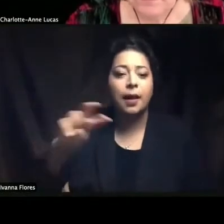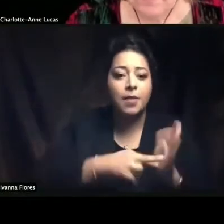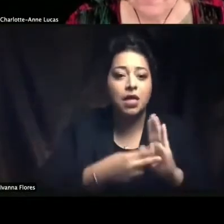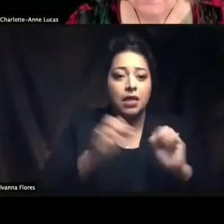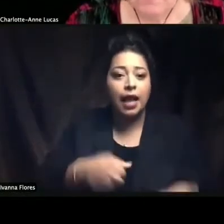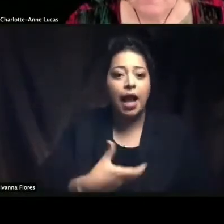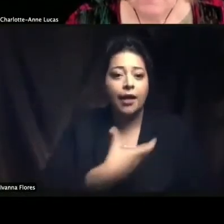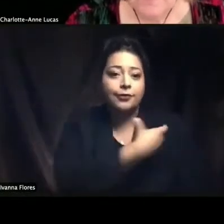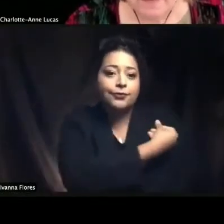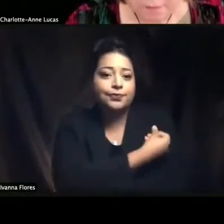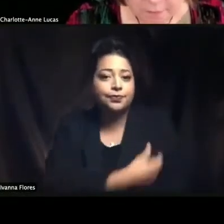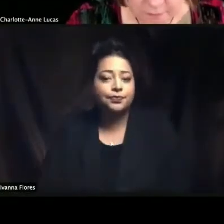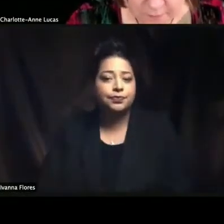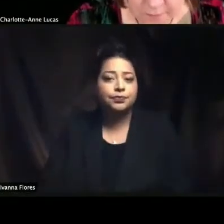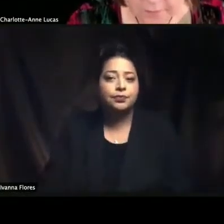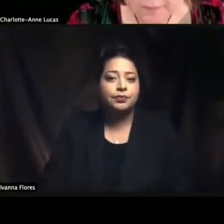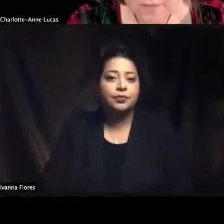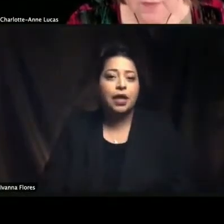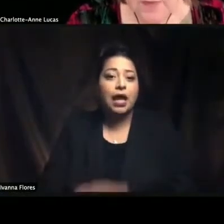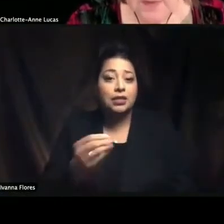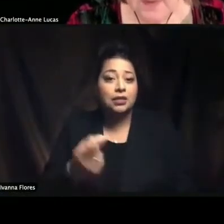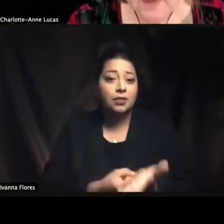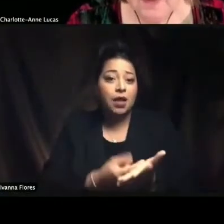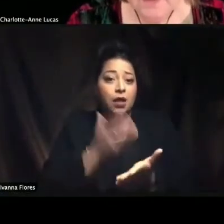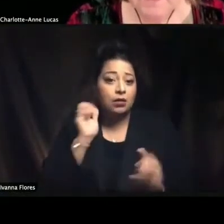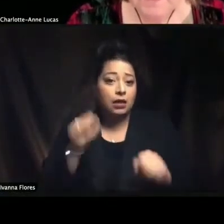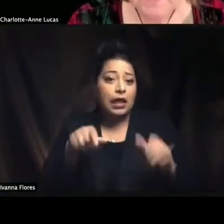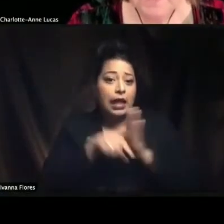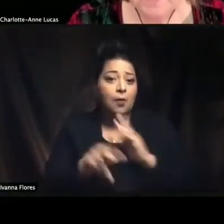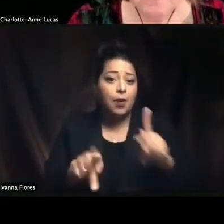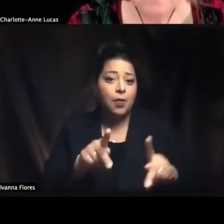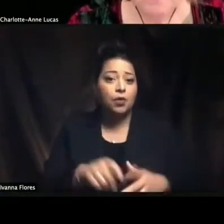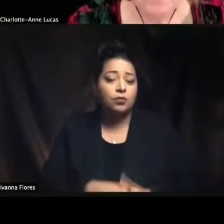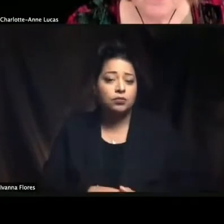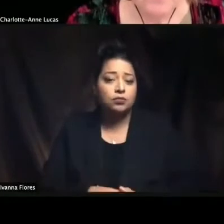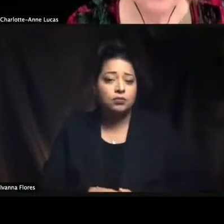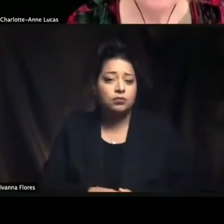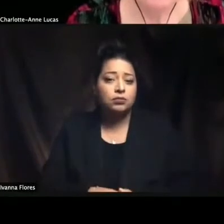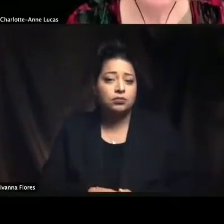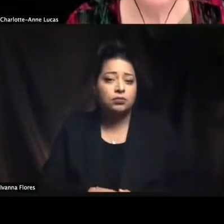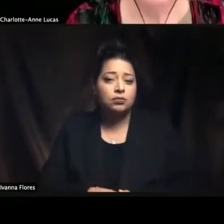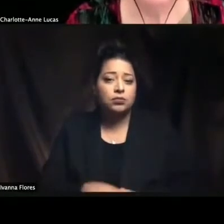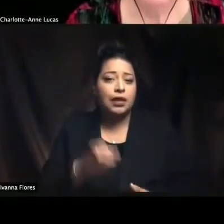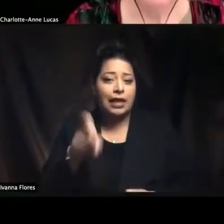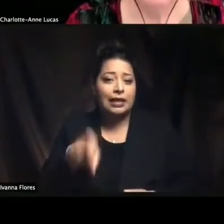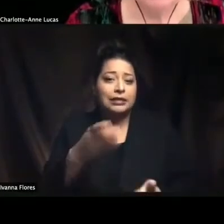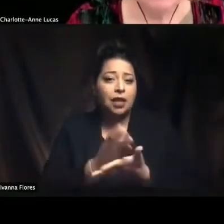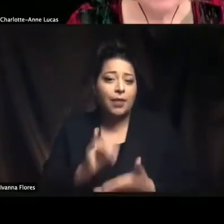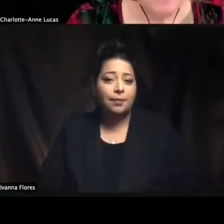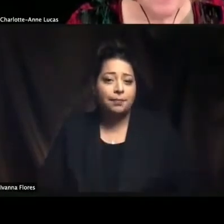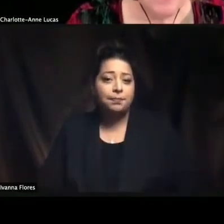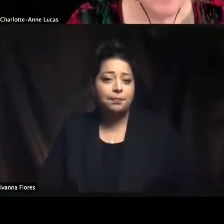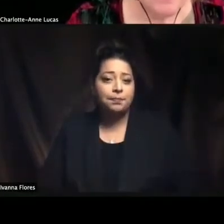actor. In some cases, it kills them. The intent is there, and it needs to be stopped.